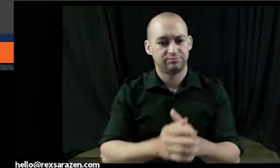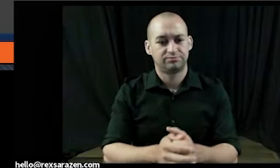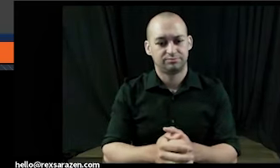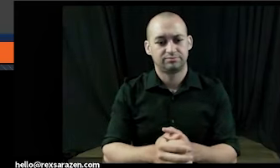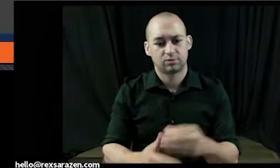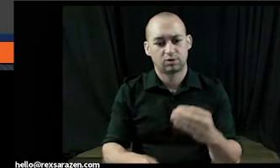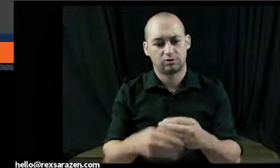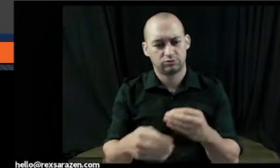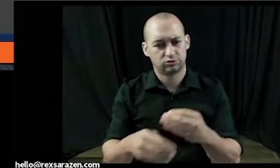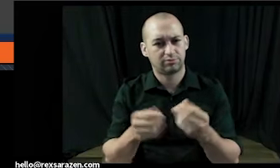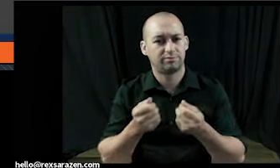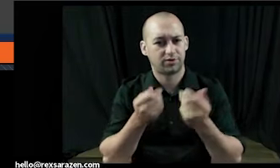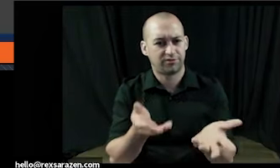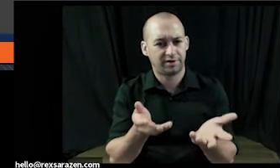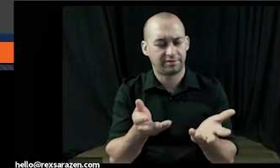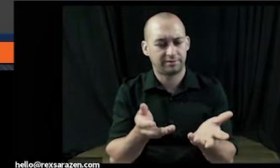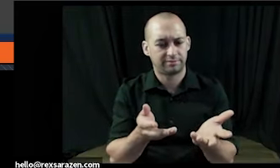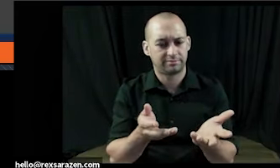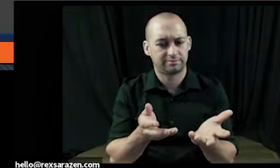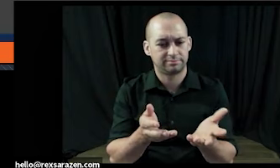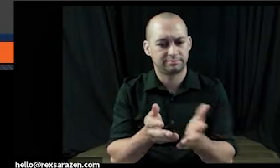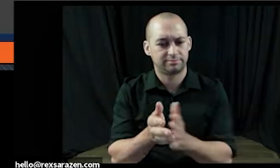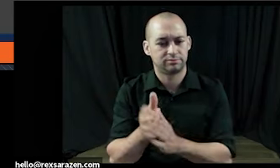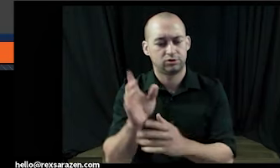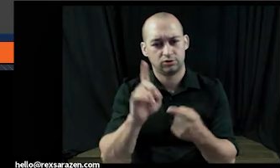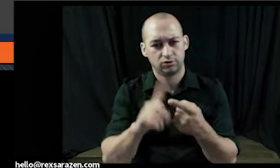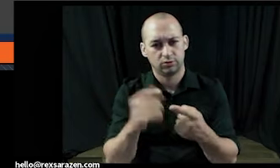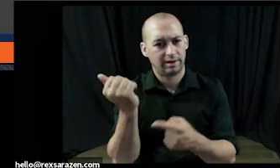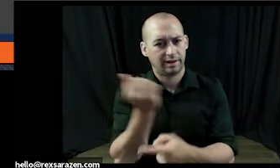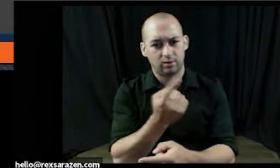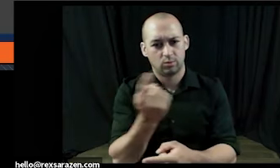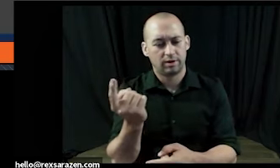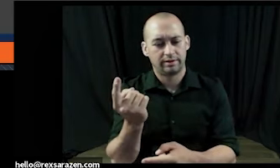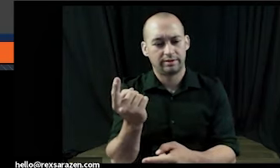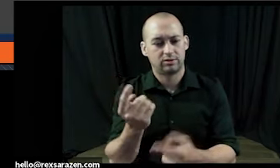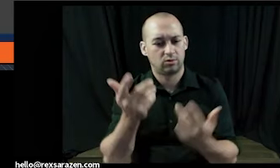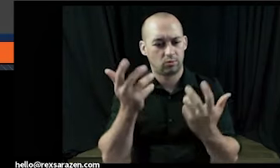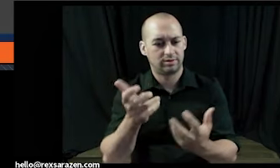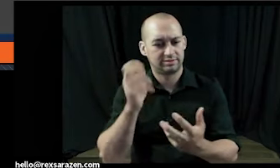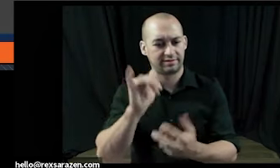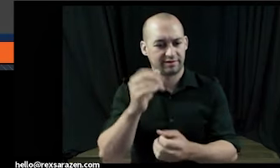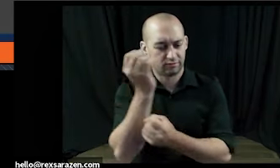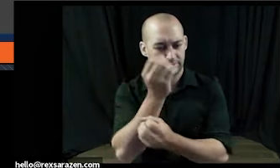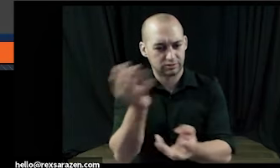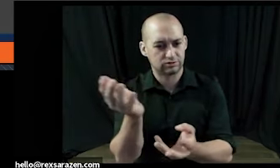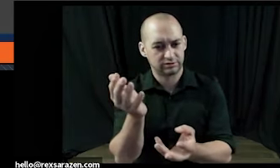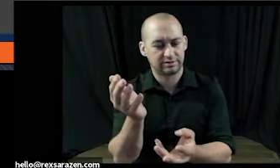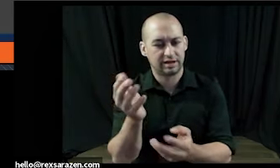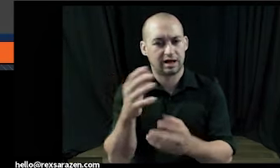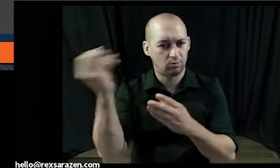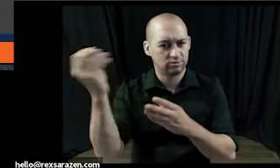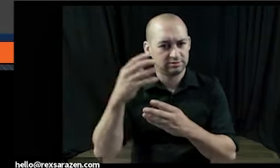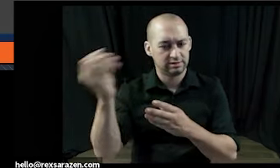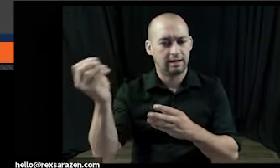also can provide to anyone who would need this information outside of